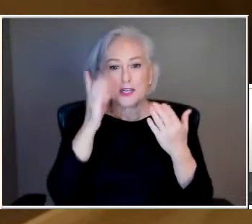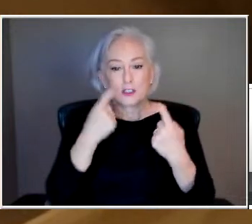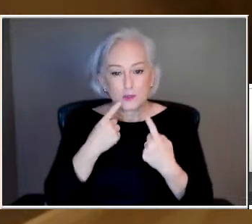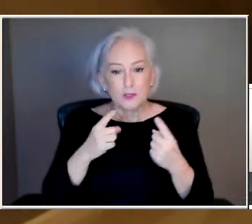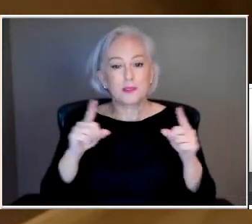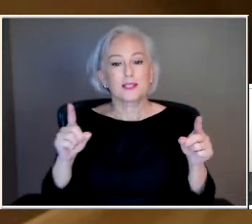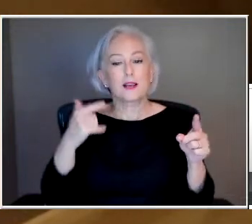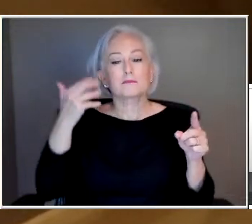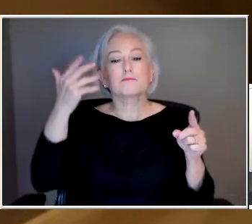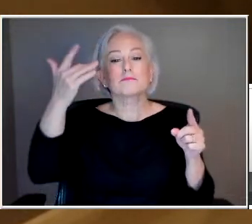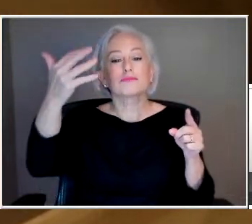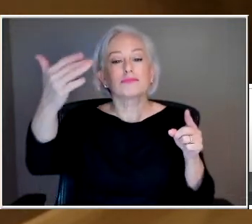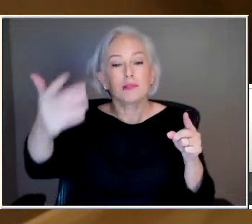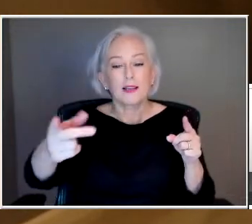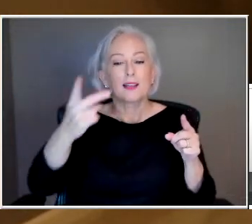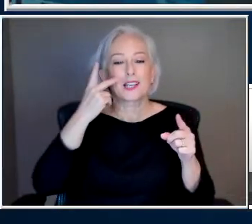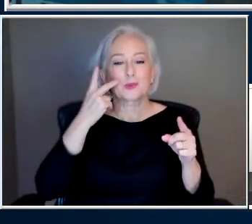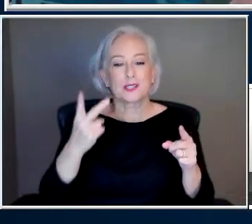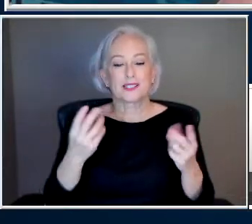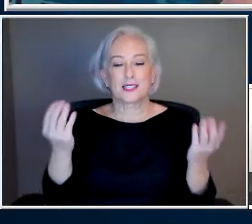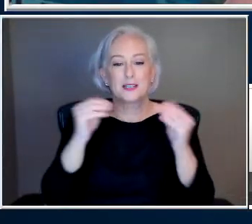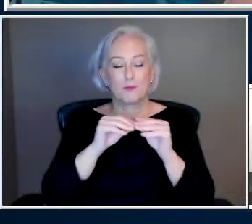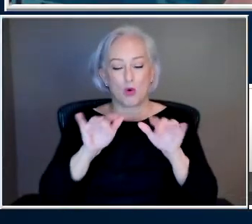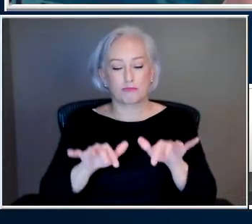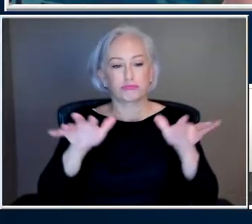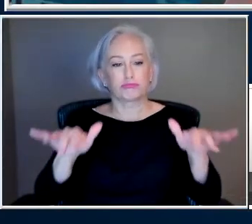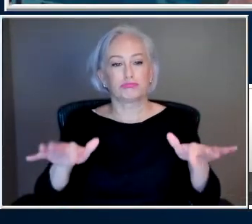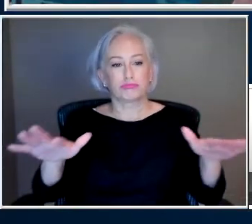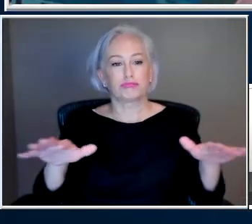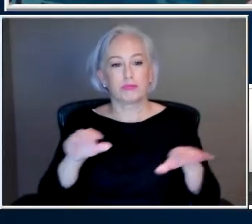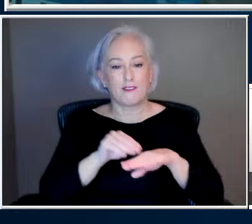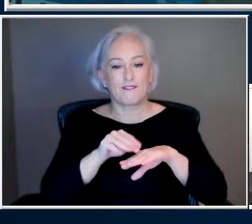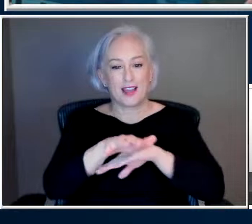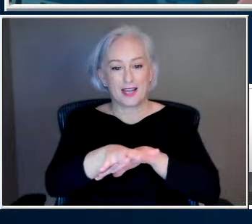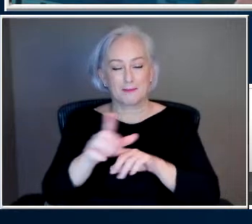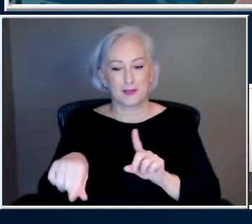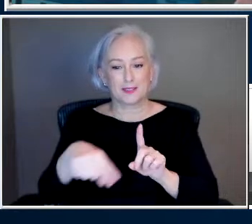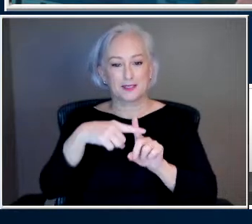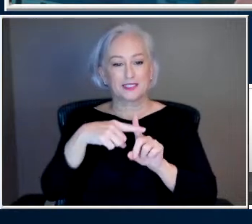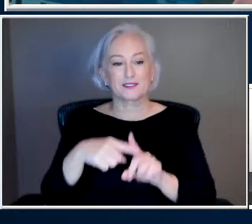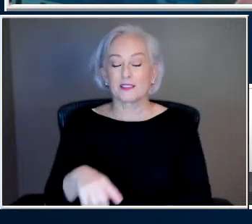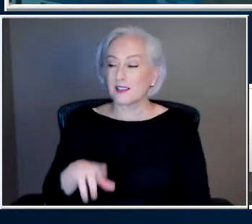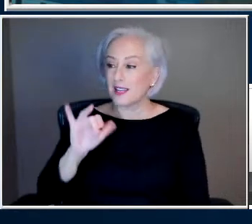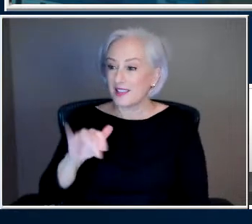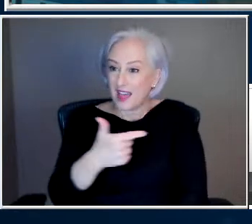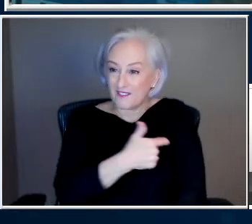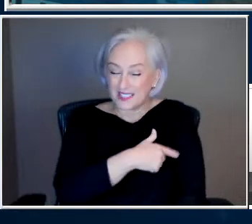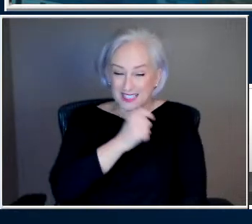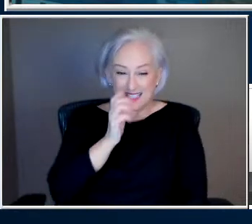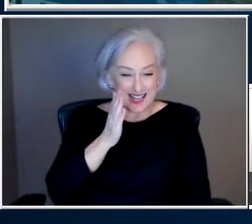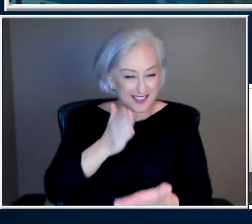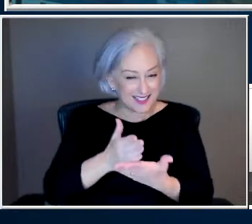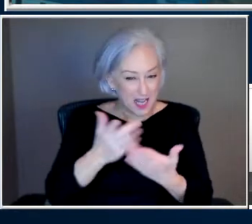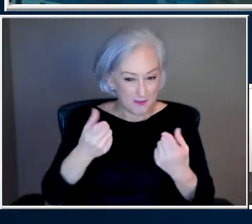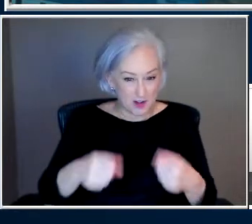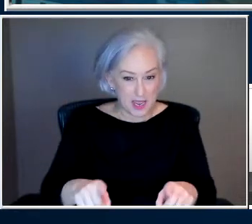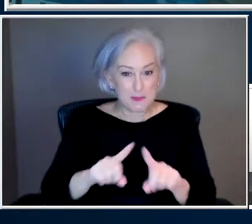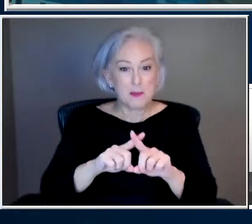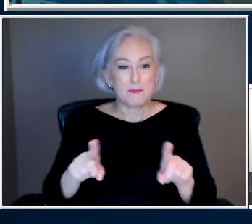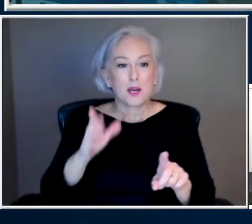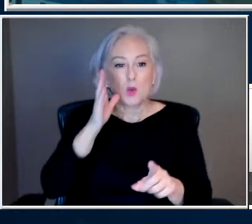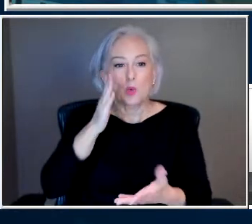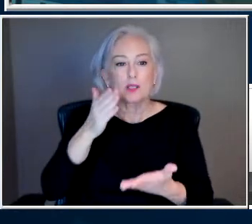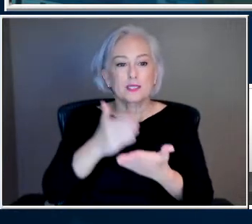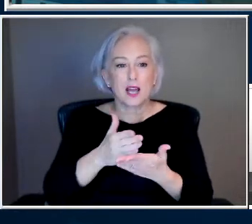seeing reports of these trials. So this vaccine, while it wouldn't stop it from happening, would stop it from coming